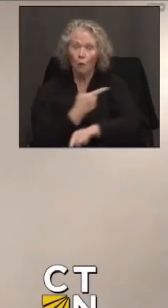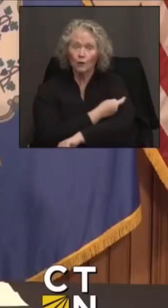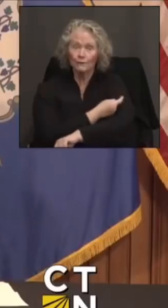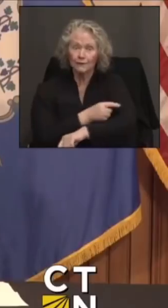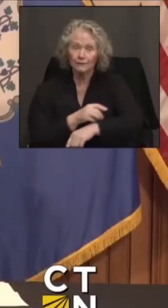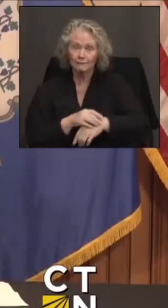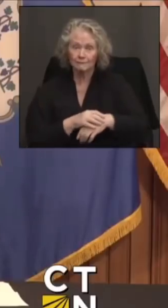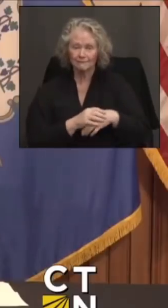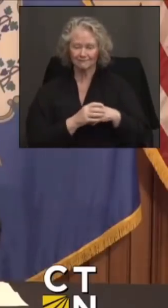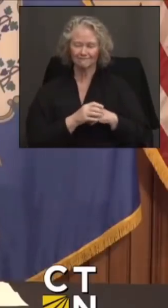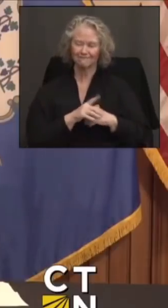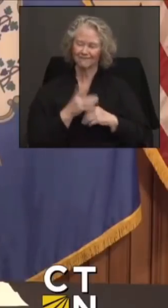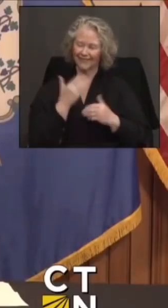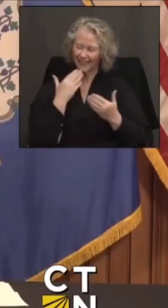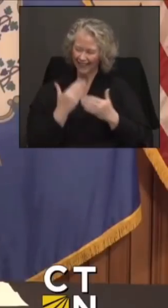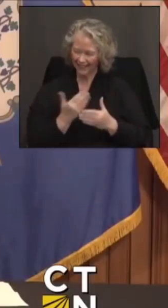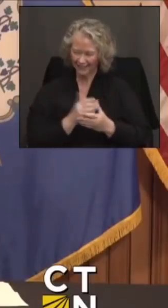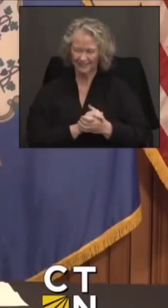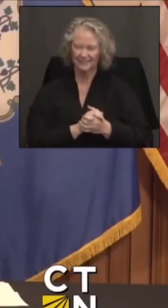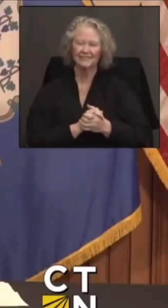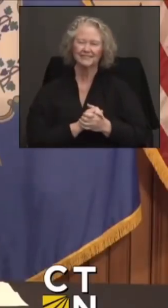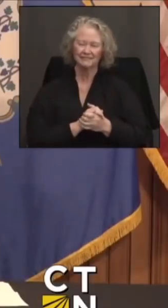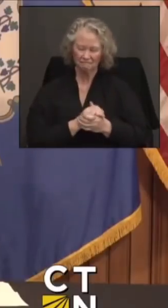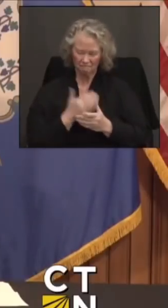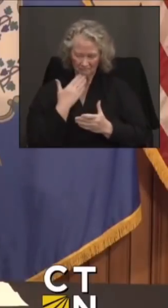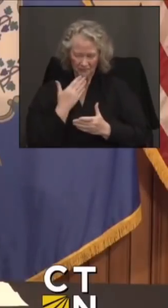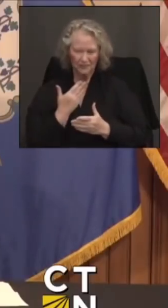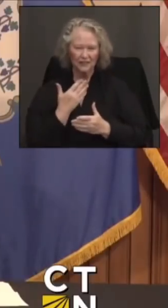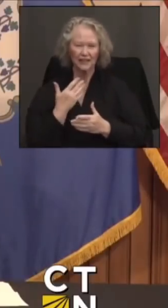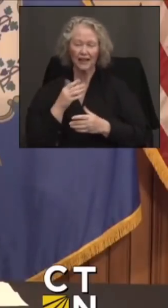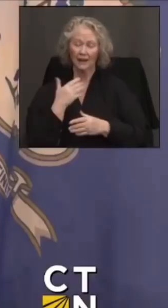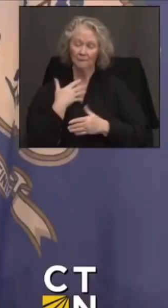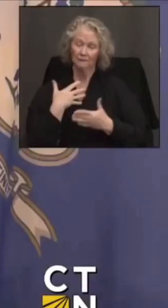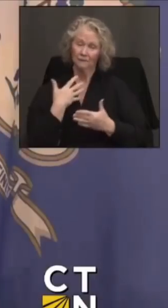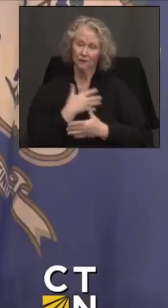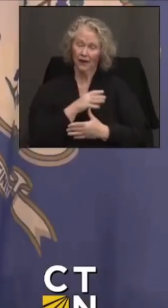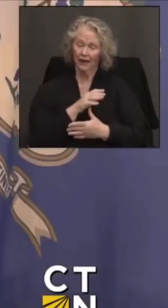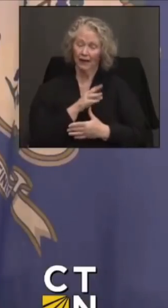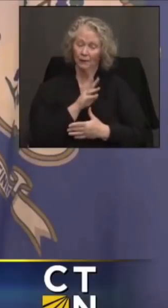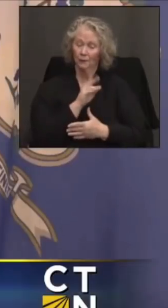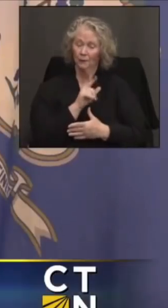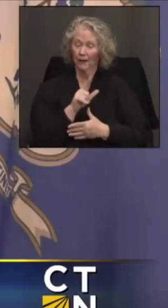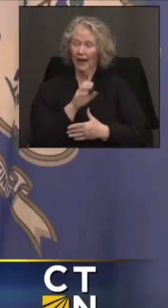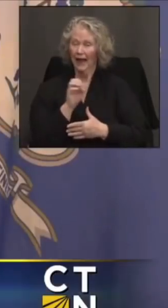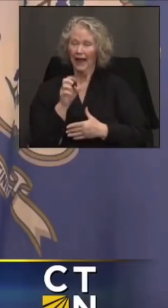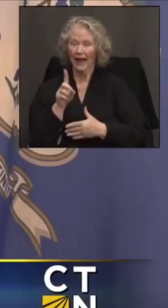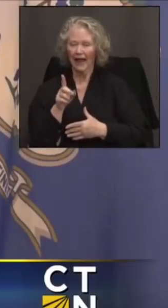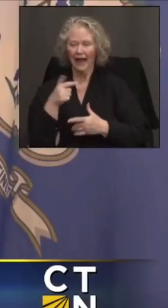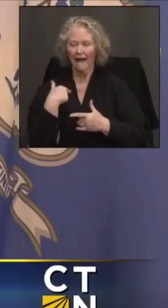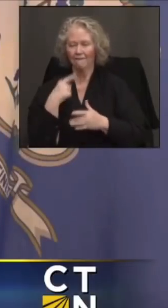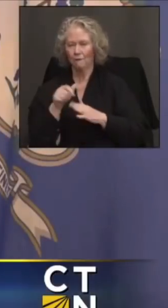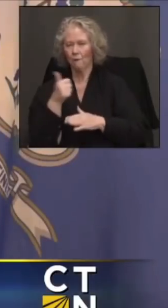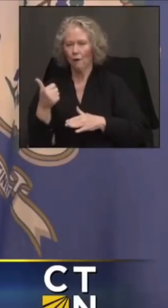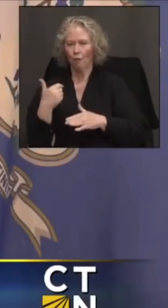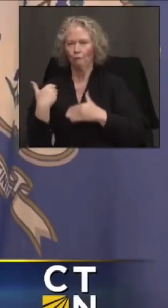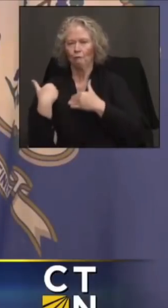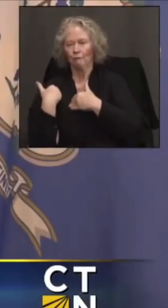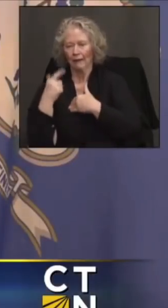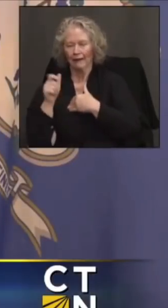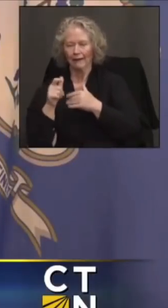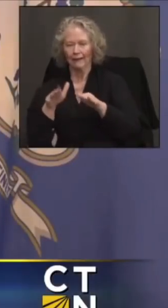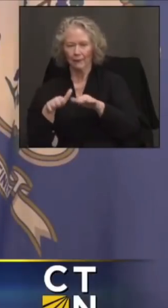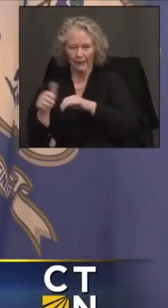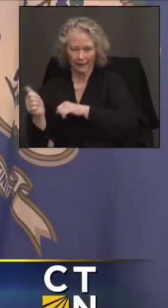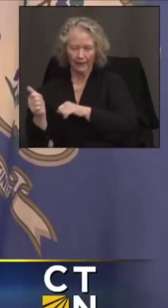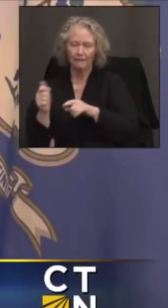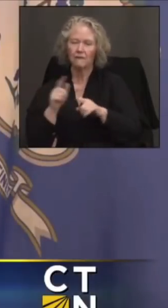Hey, Ed, thank you. Really well said. I'm afraid Will and Ed have got to head off to other things. But you're right. We're trying to do everything